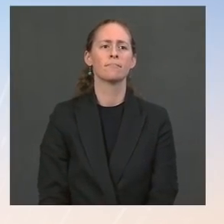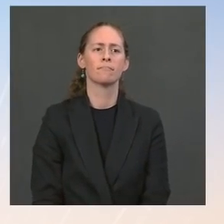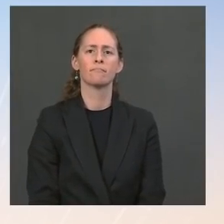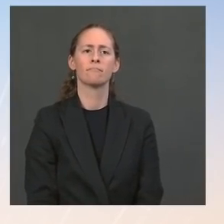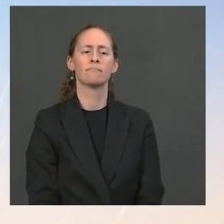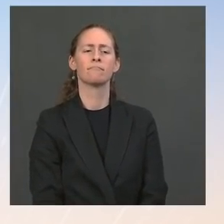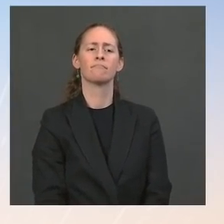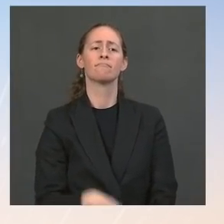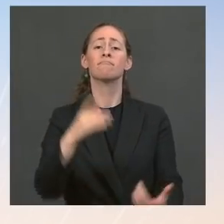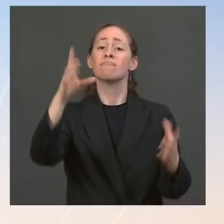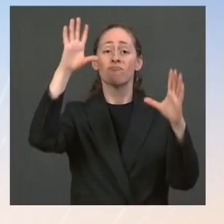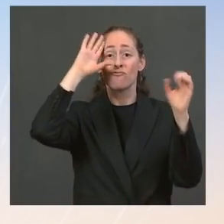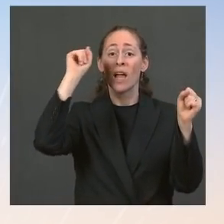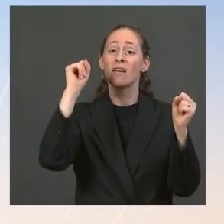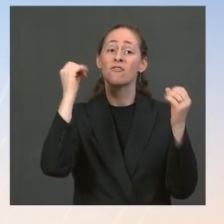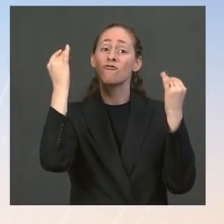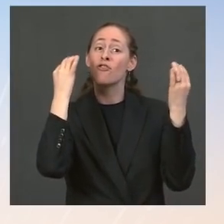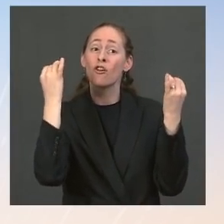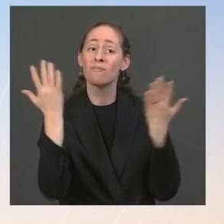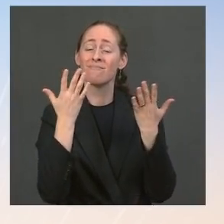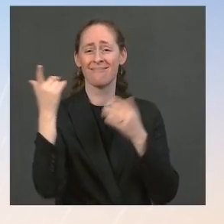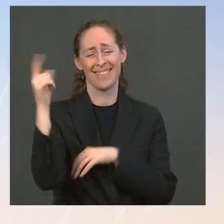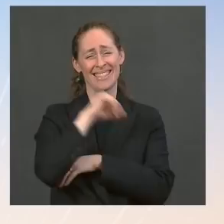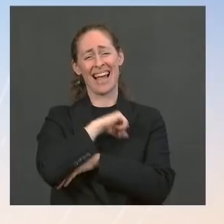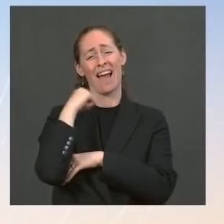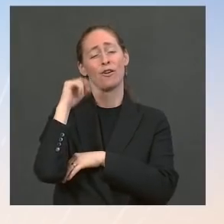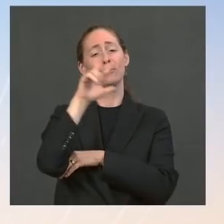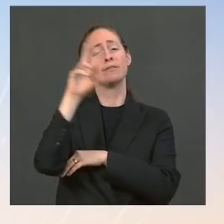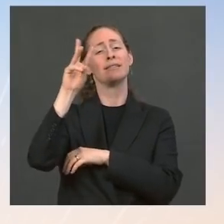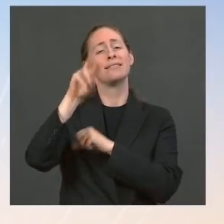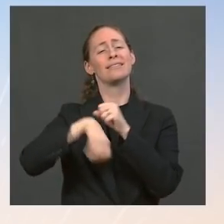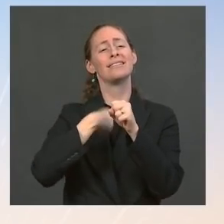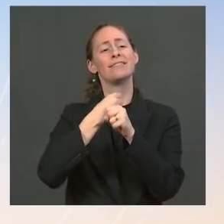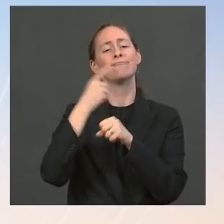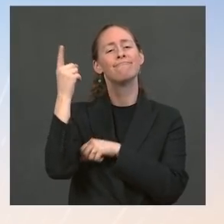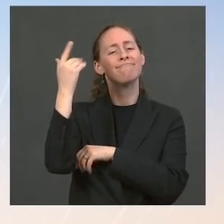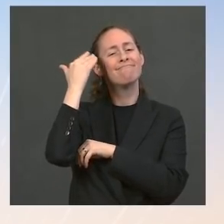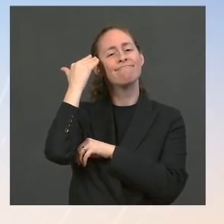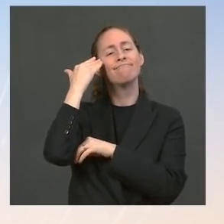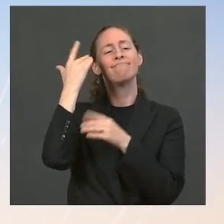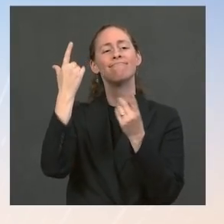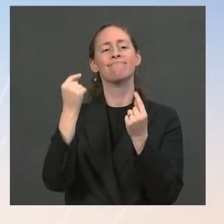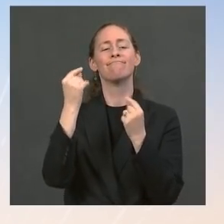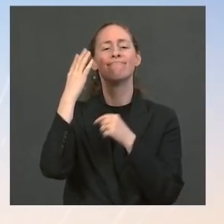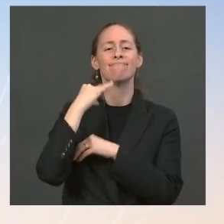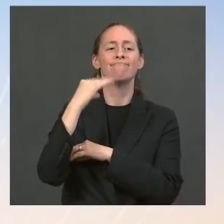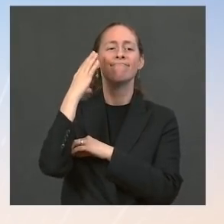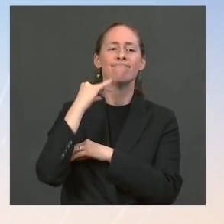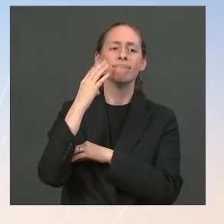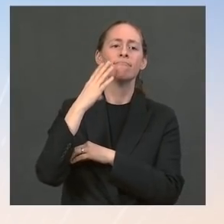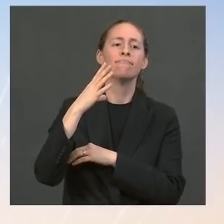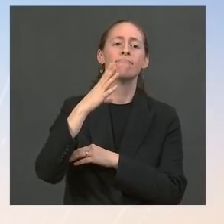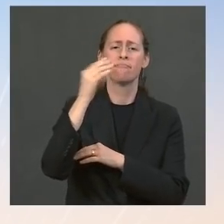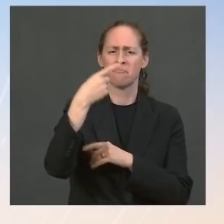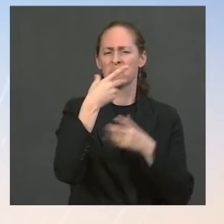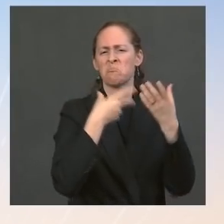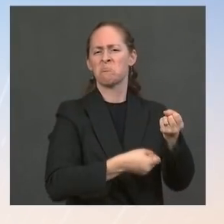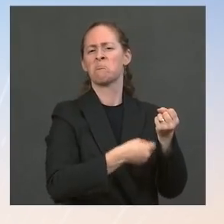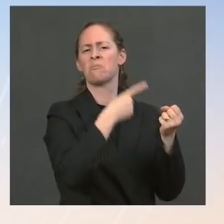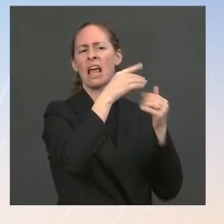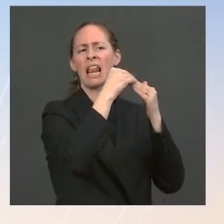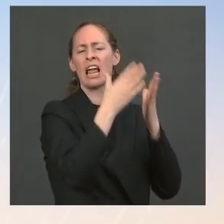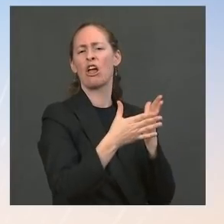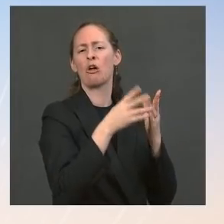he was in the Senate for 36 years. He knows, as does Speaker Pelosi, Leader Schumer, what it takes at this point